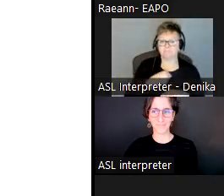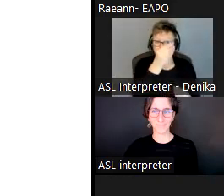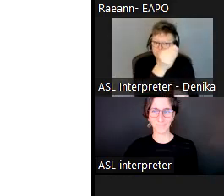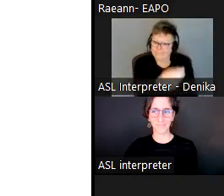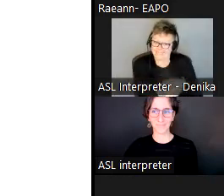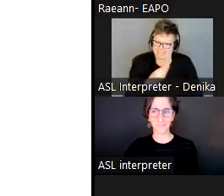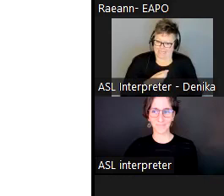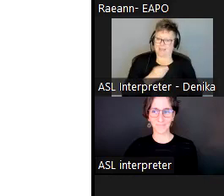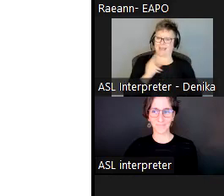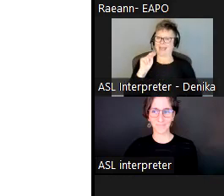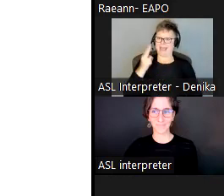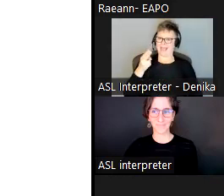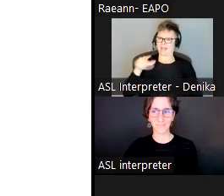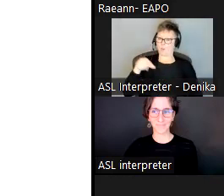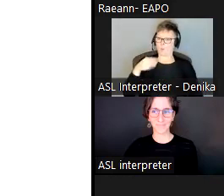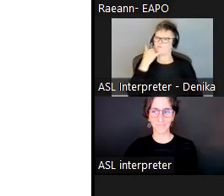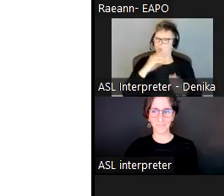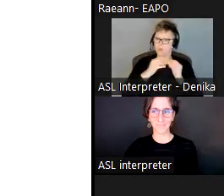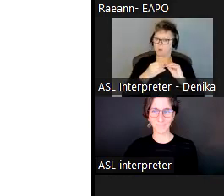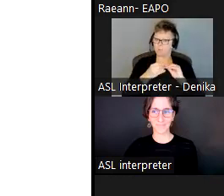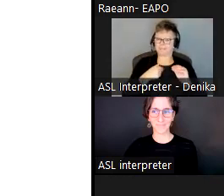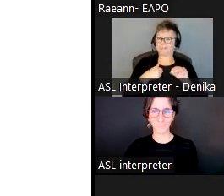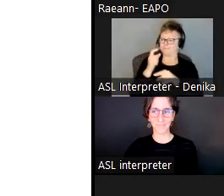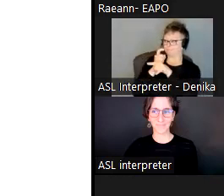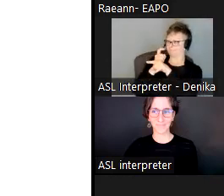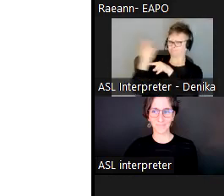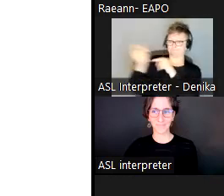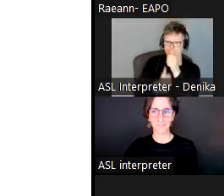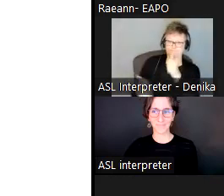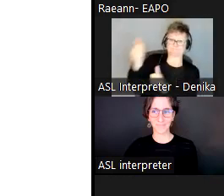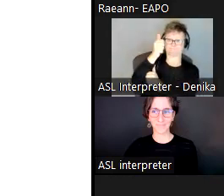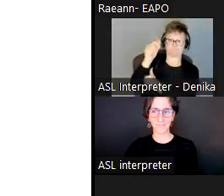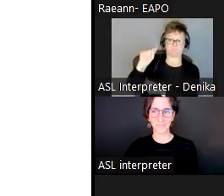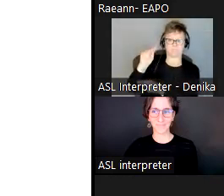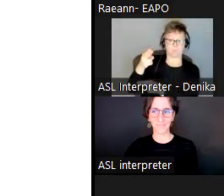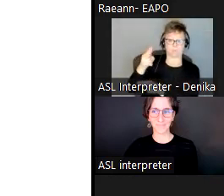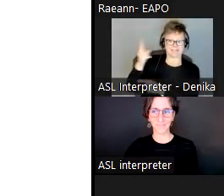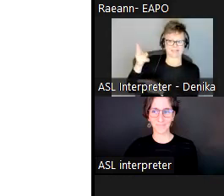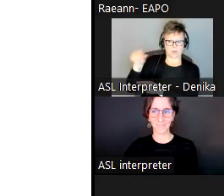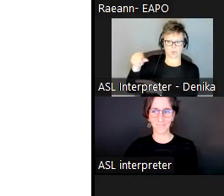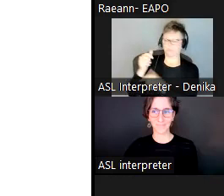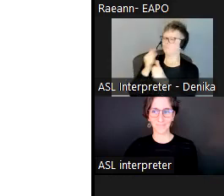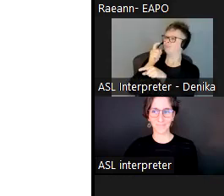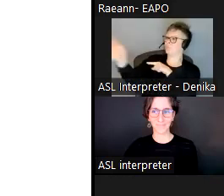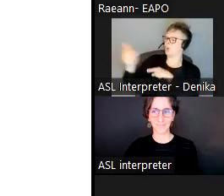telephone number. I called them and they also claimed that this was false. So he was part